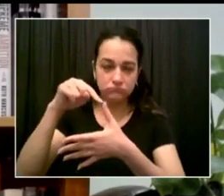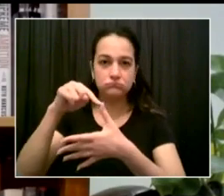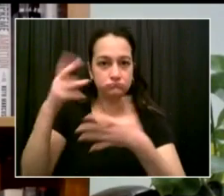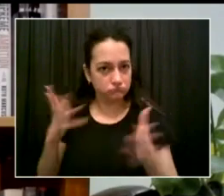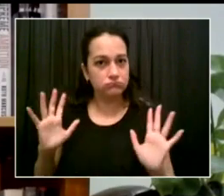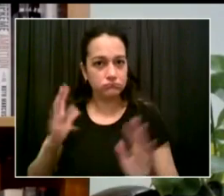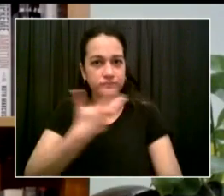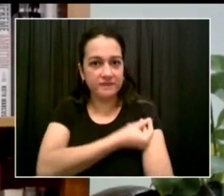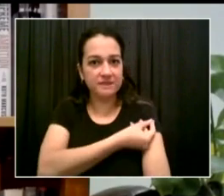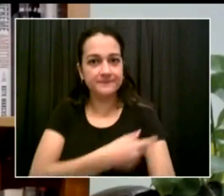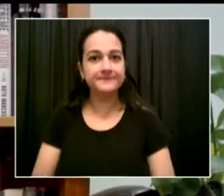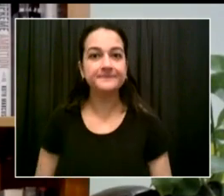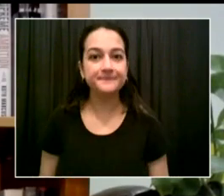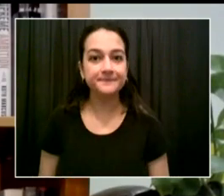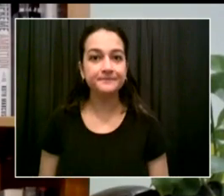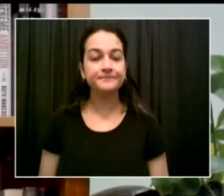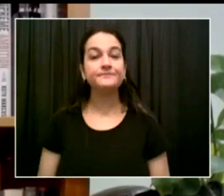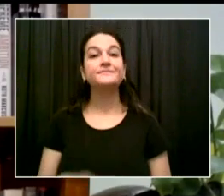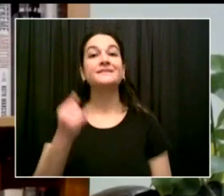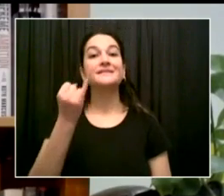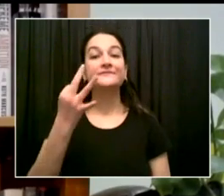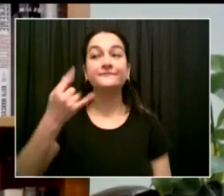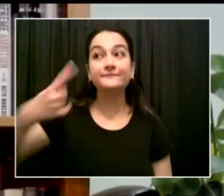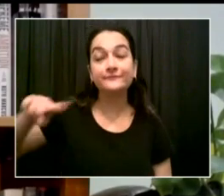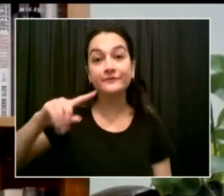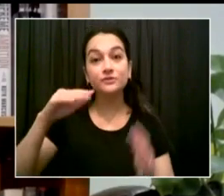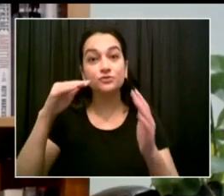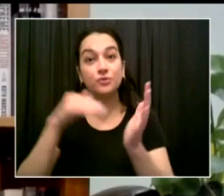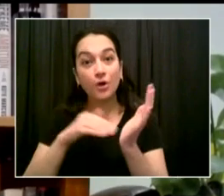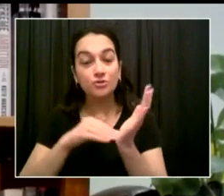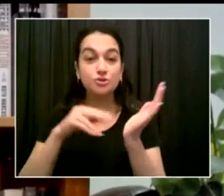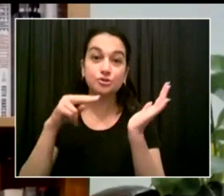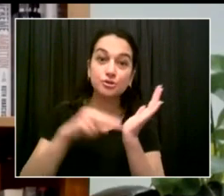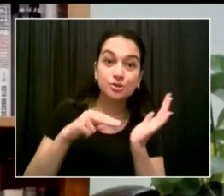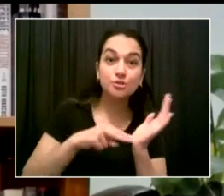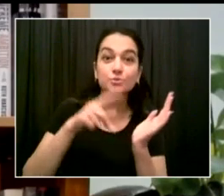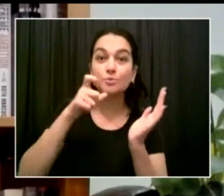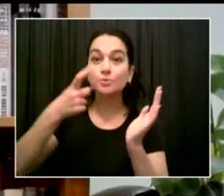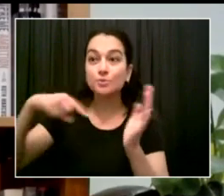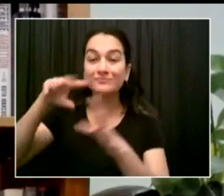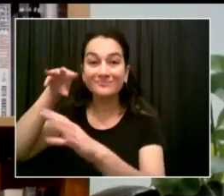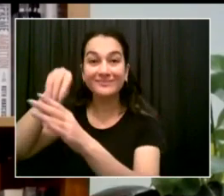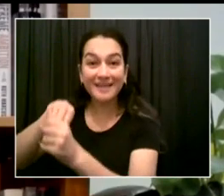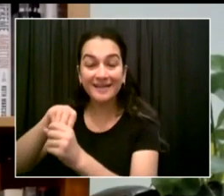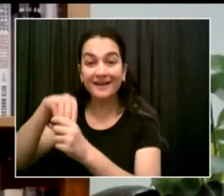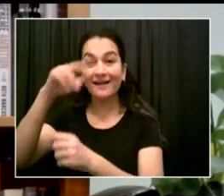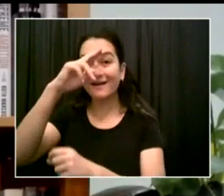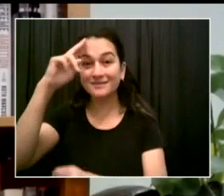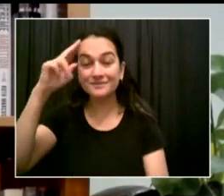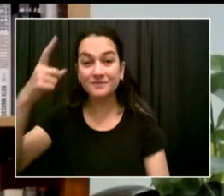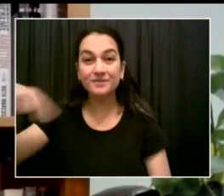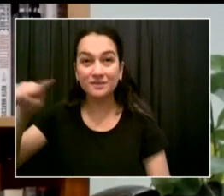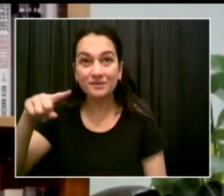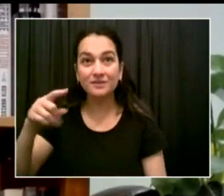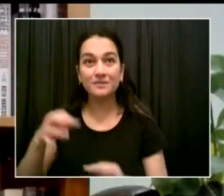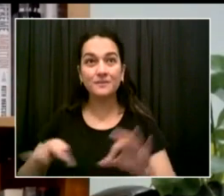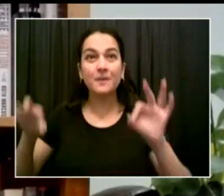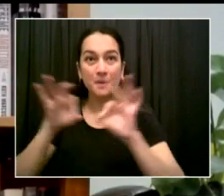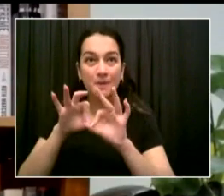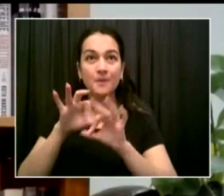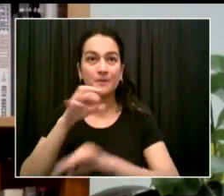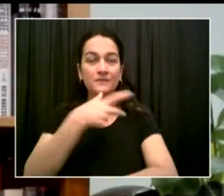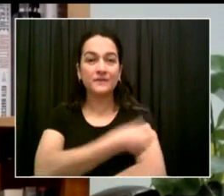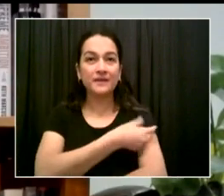whether a nurse, a phlebotomist, a pharmacist, anyone who interacts with patients in a healthcare facility, whether